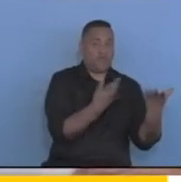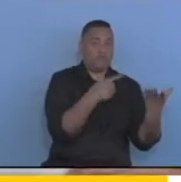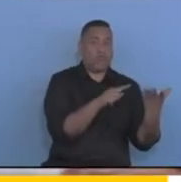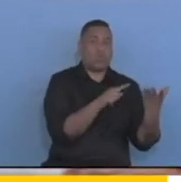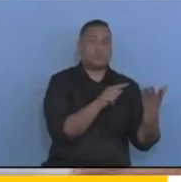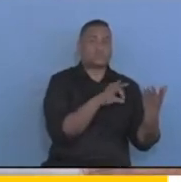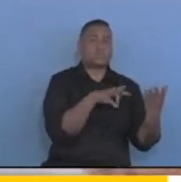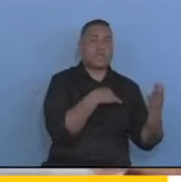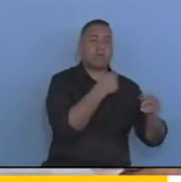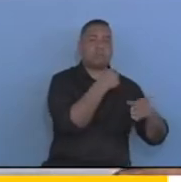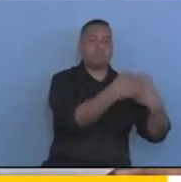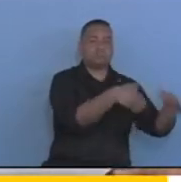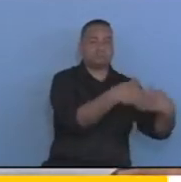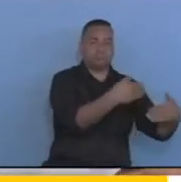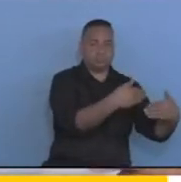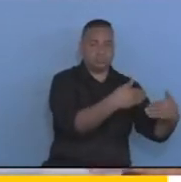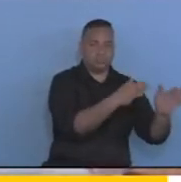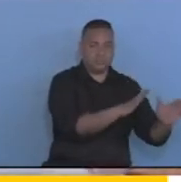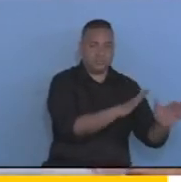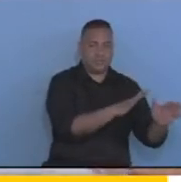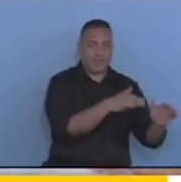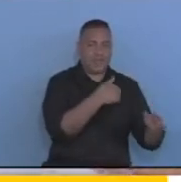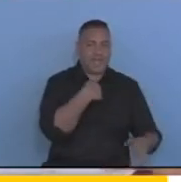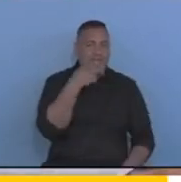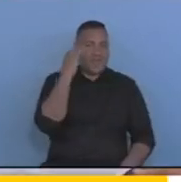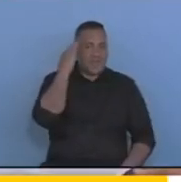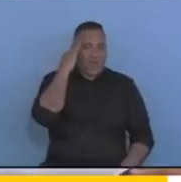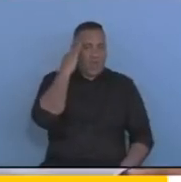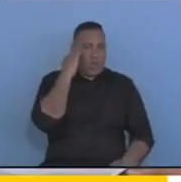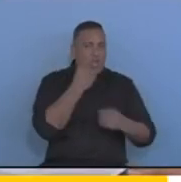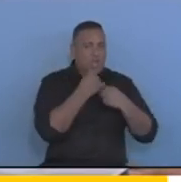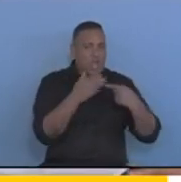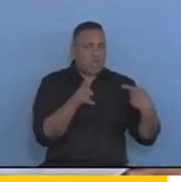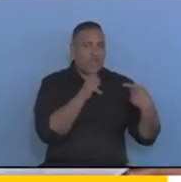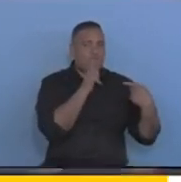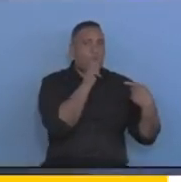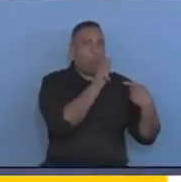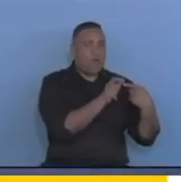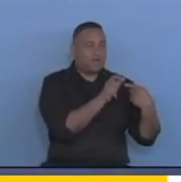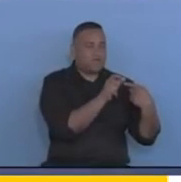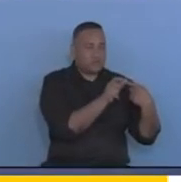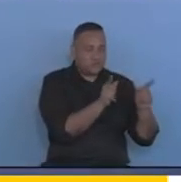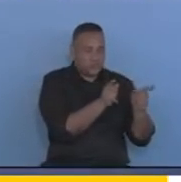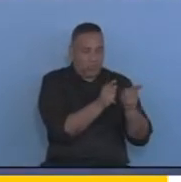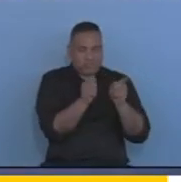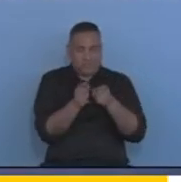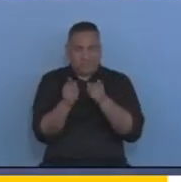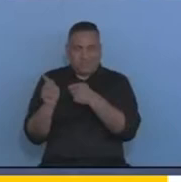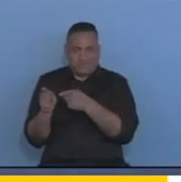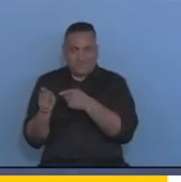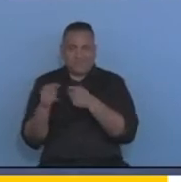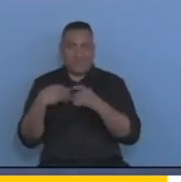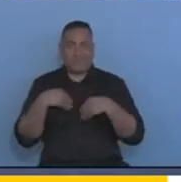This is why I throw it to you, Rhoda. I was just going to say, in actual fact, when it comes down to the little remote control I use to open the motor